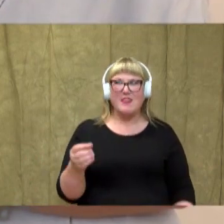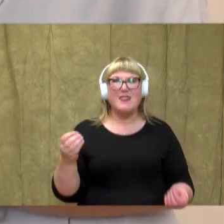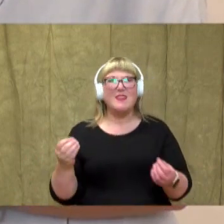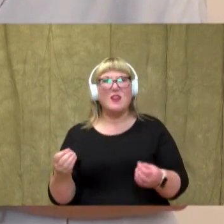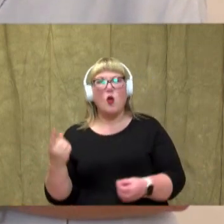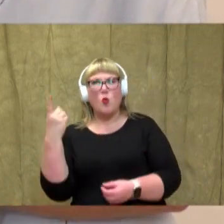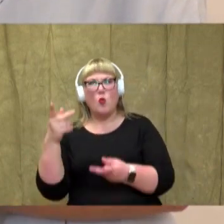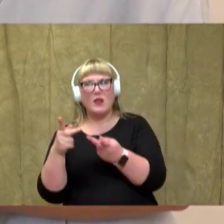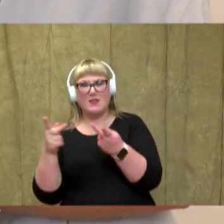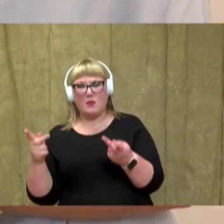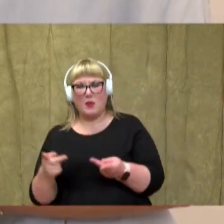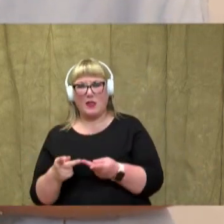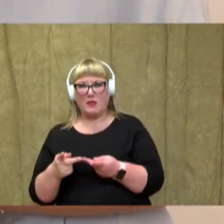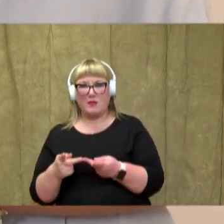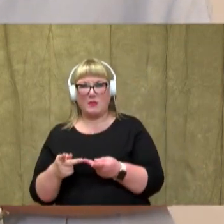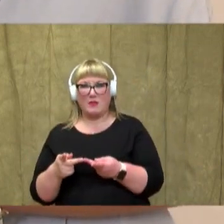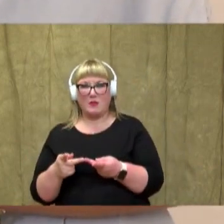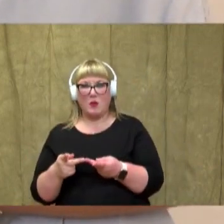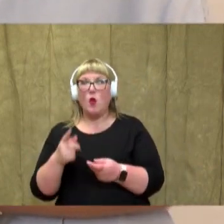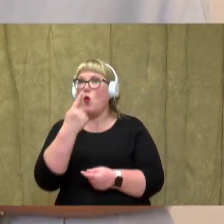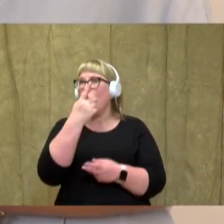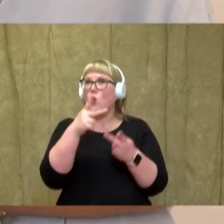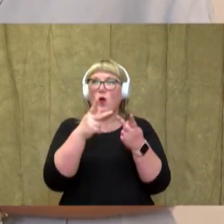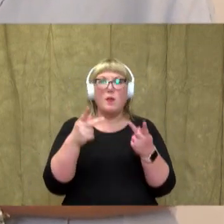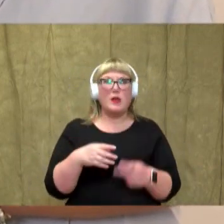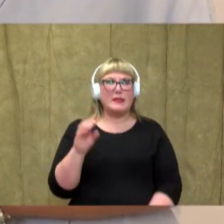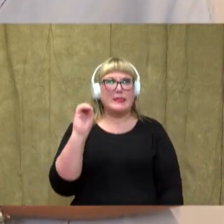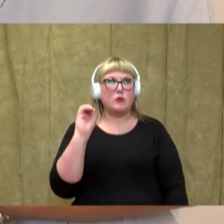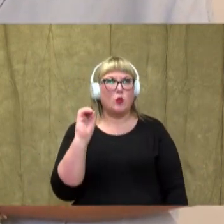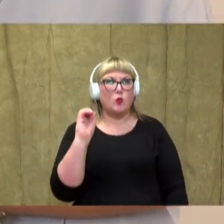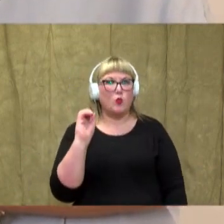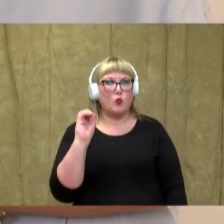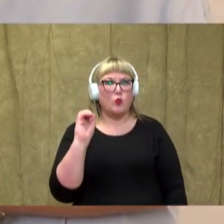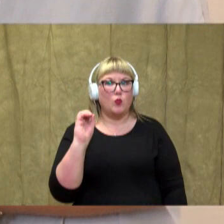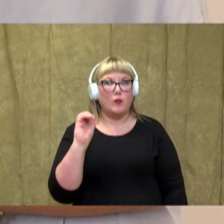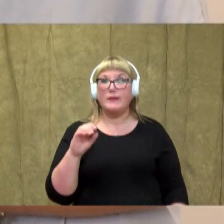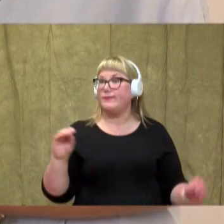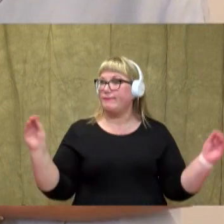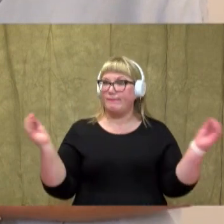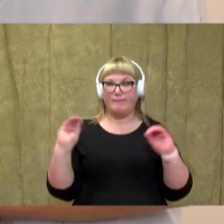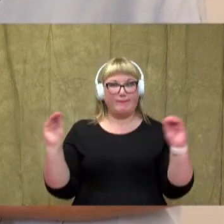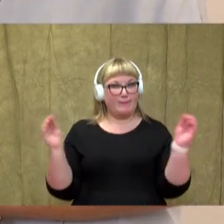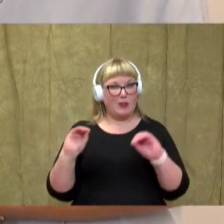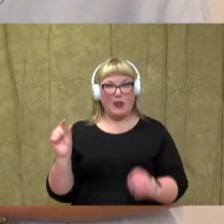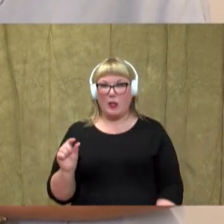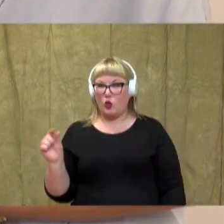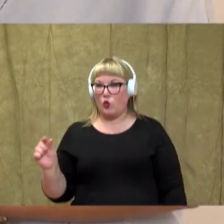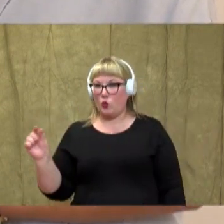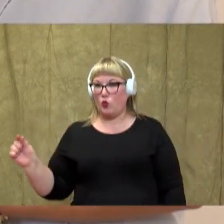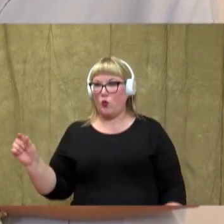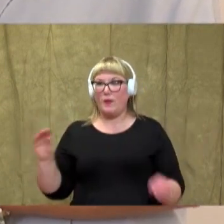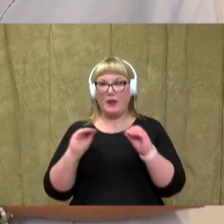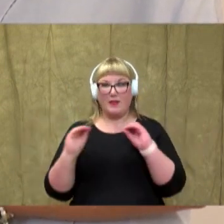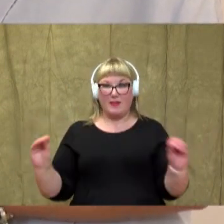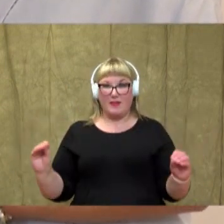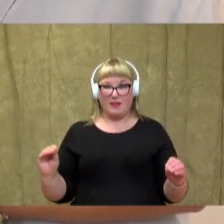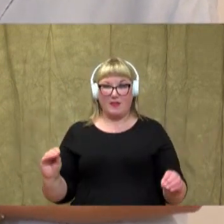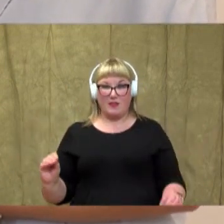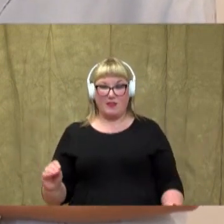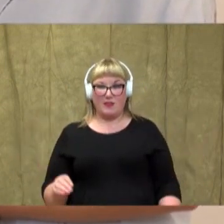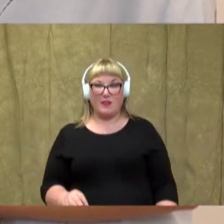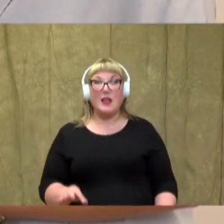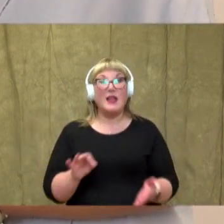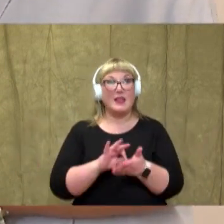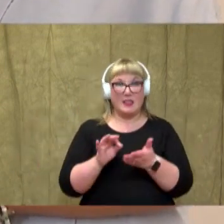ones place. The ones place has a 0, so we will not put any cubes. Let's count by tens because